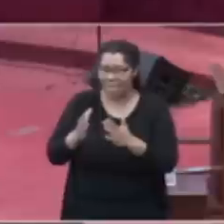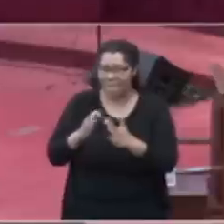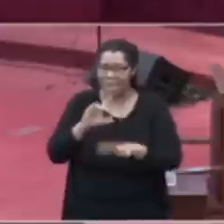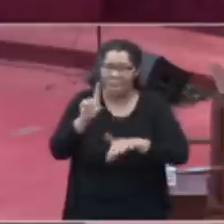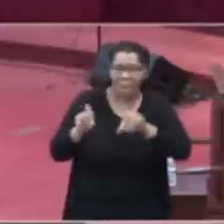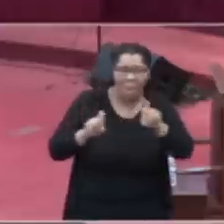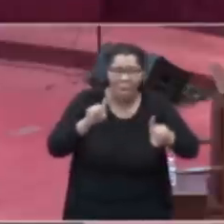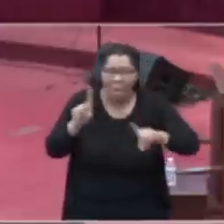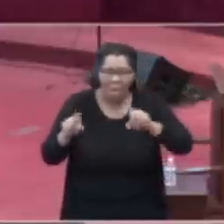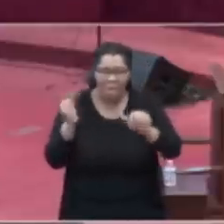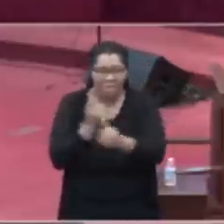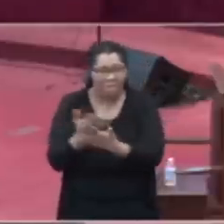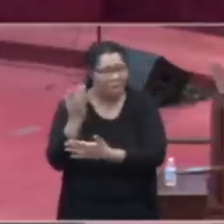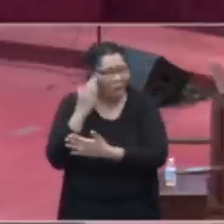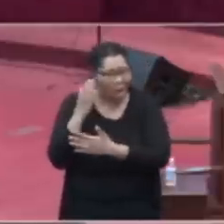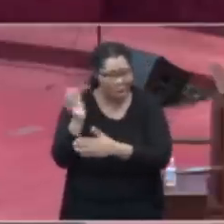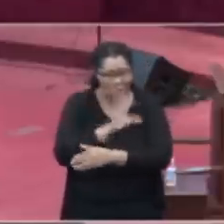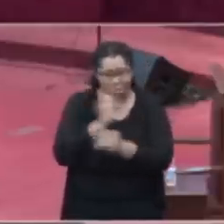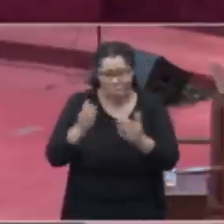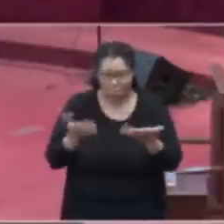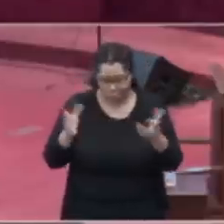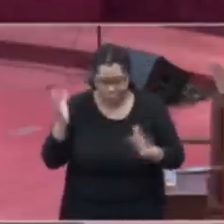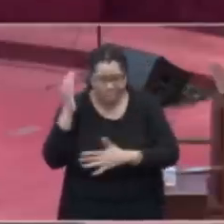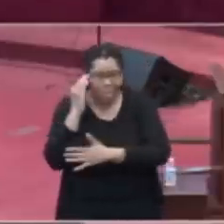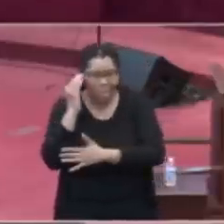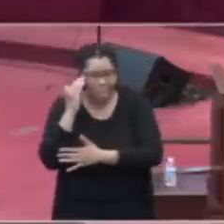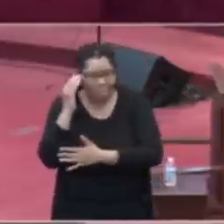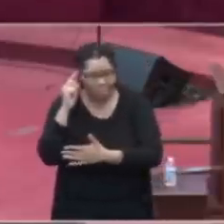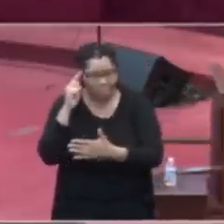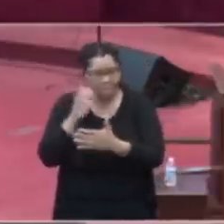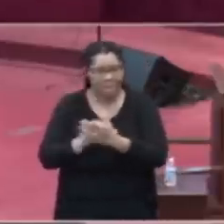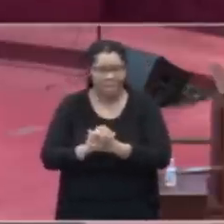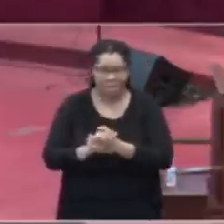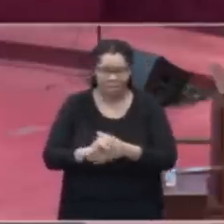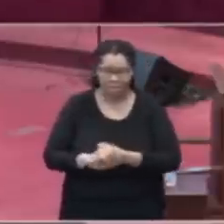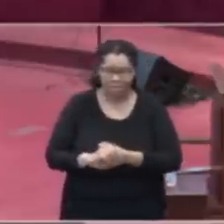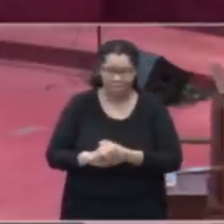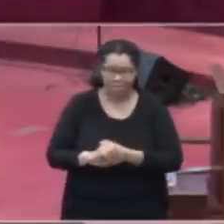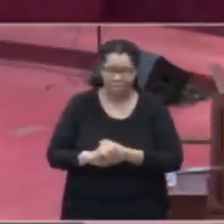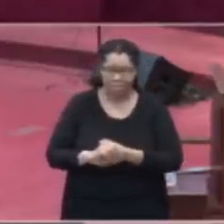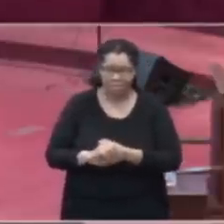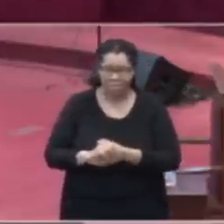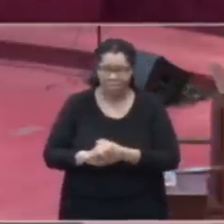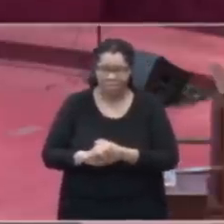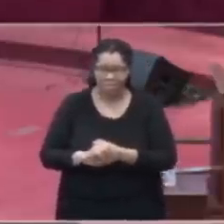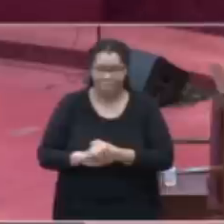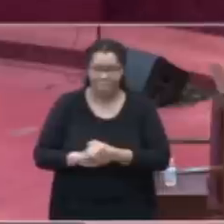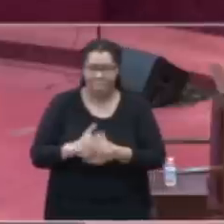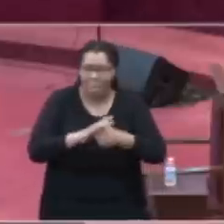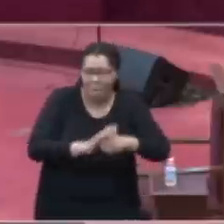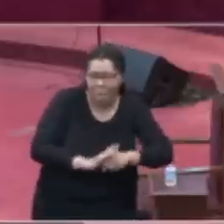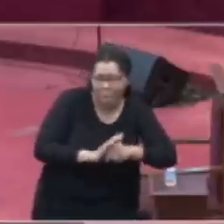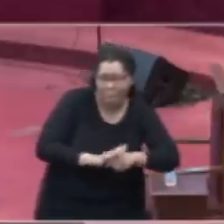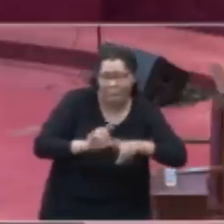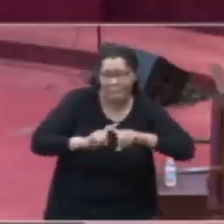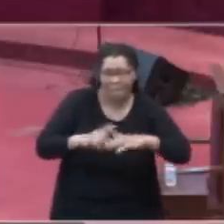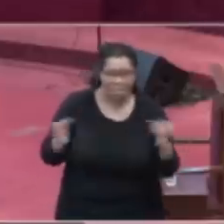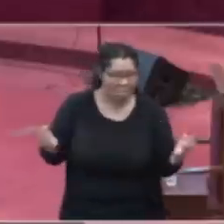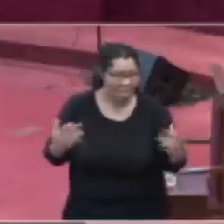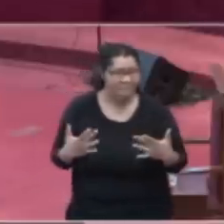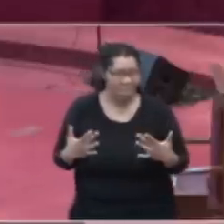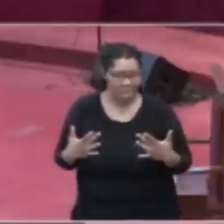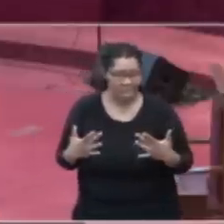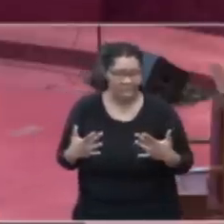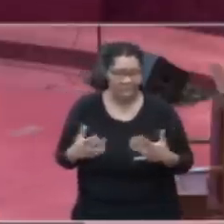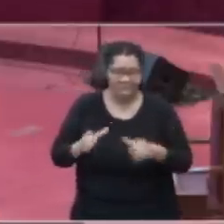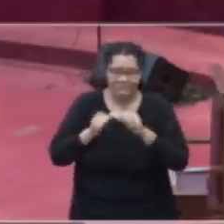know Christians believe, pressing hard on the fears of the people. They persistently